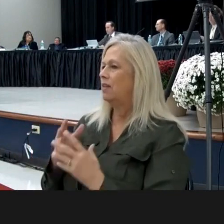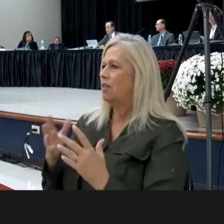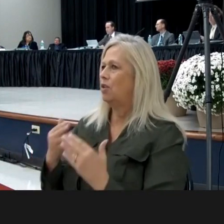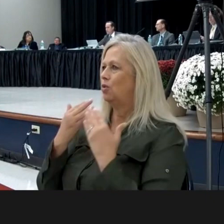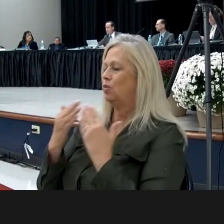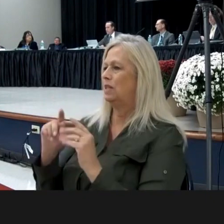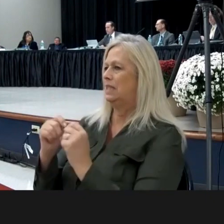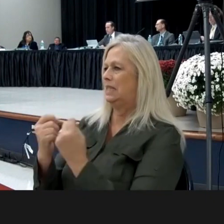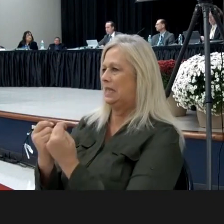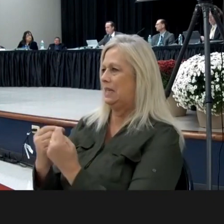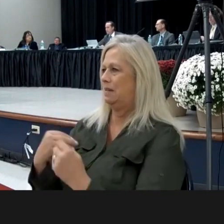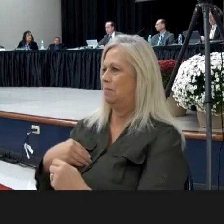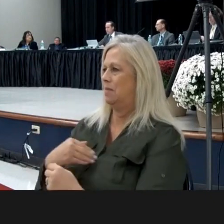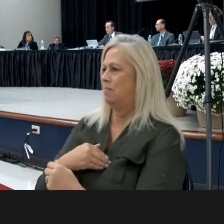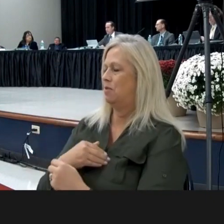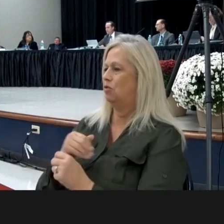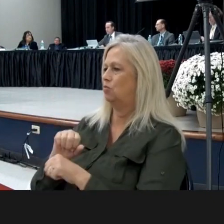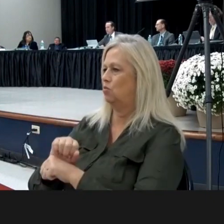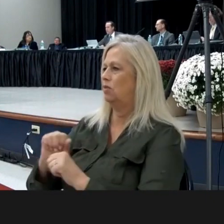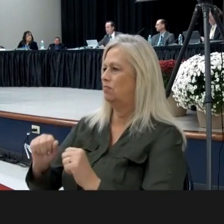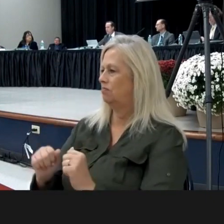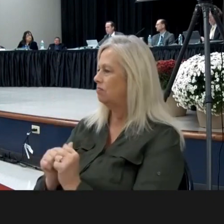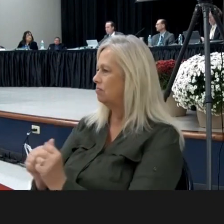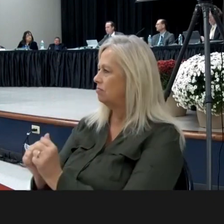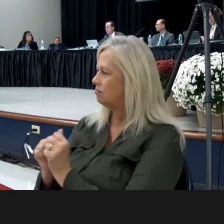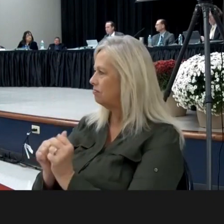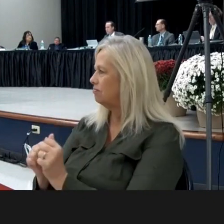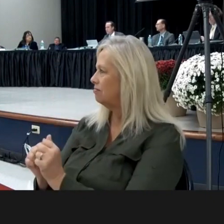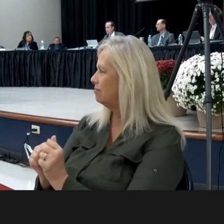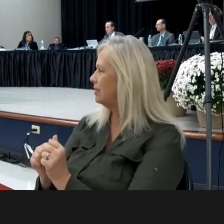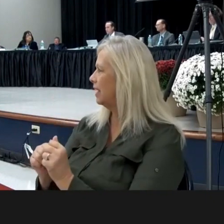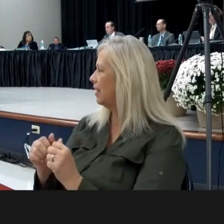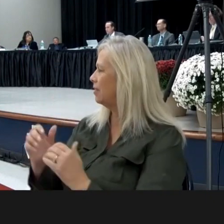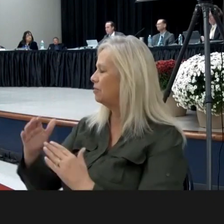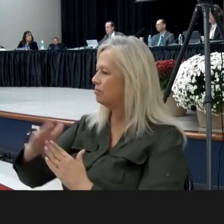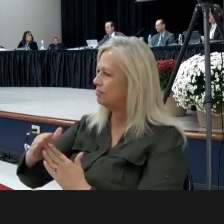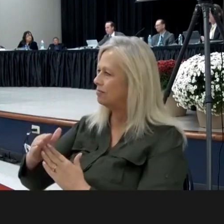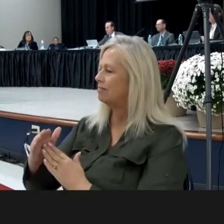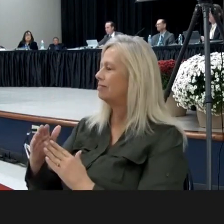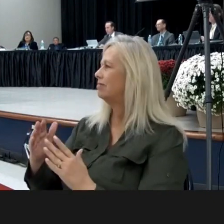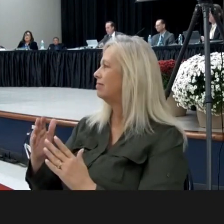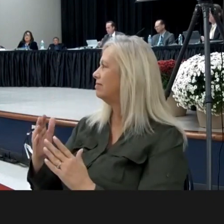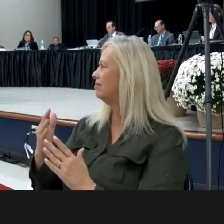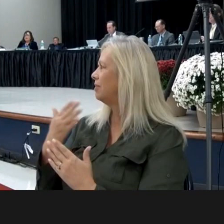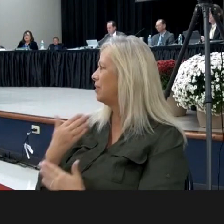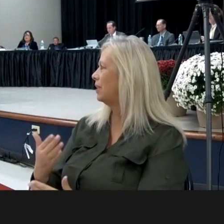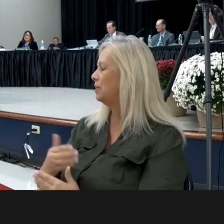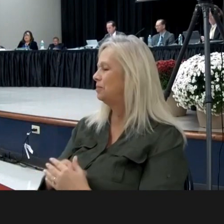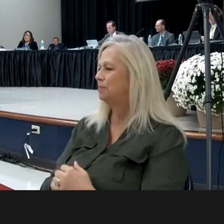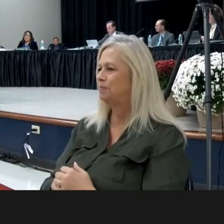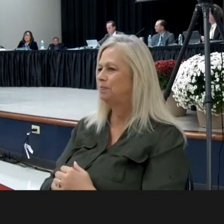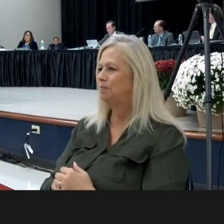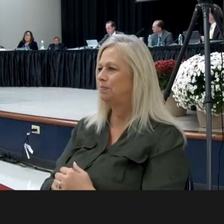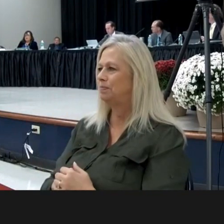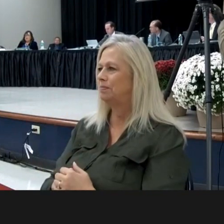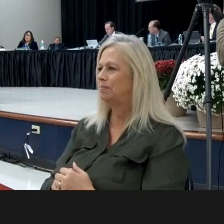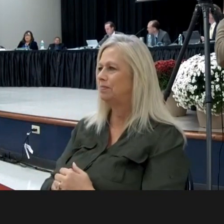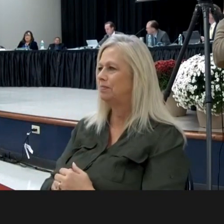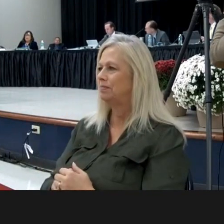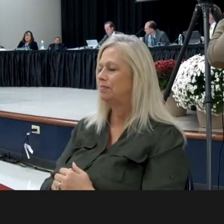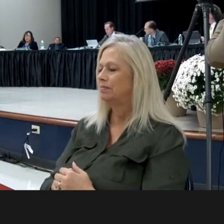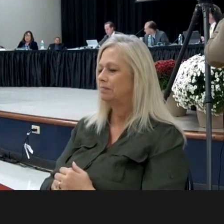together to make sure that this is first in class. So thank you so much for being here with us. Excited about